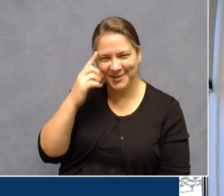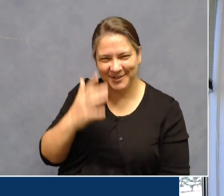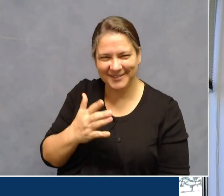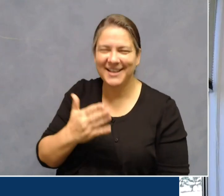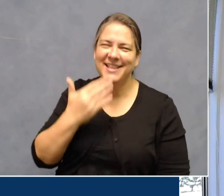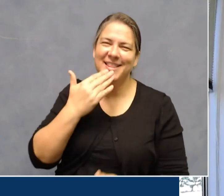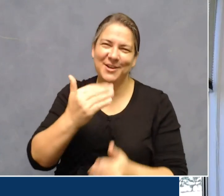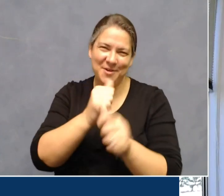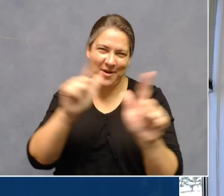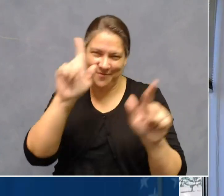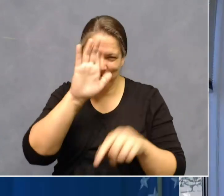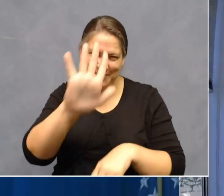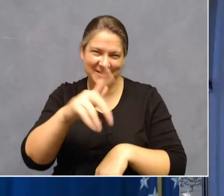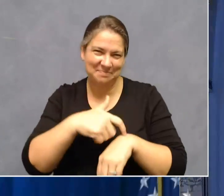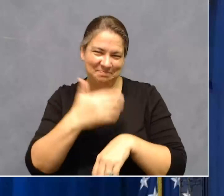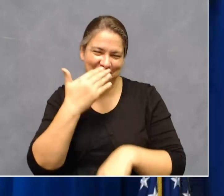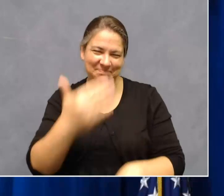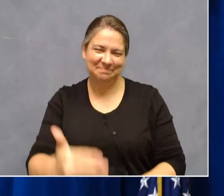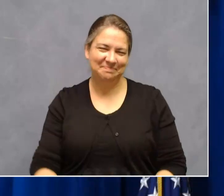time.